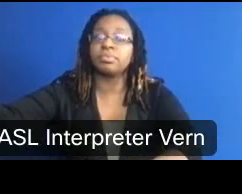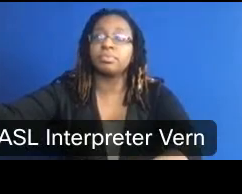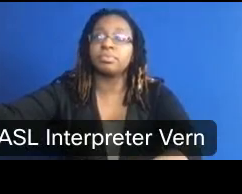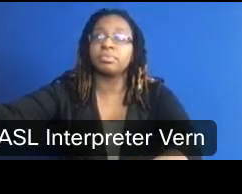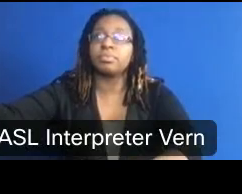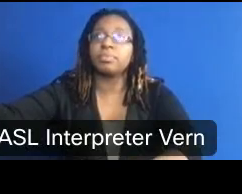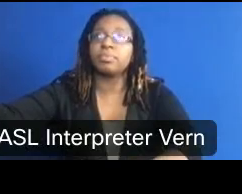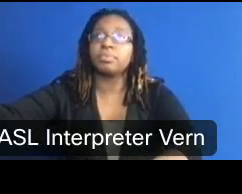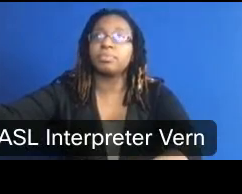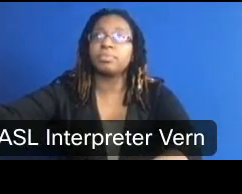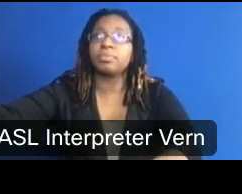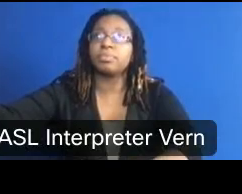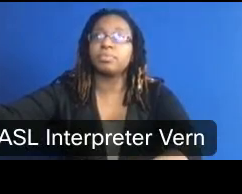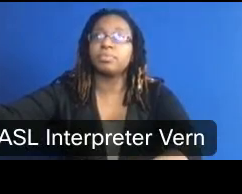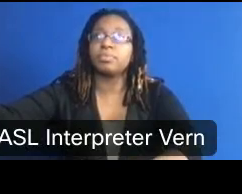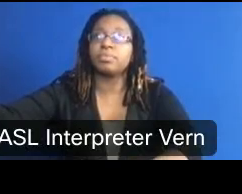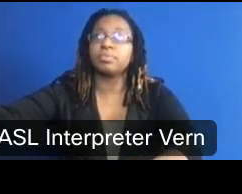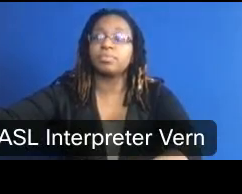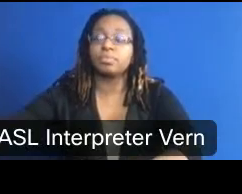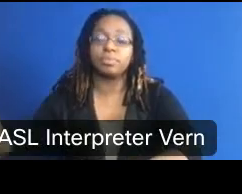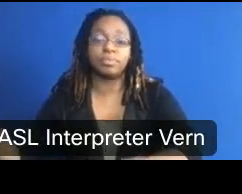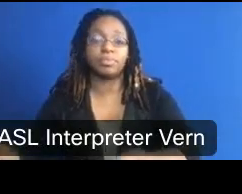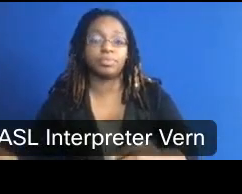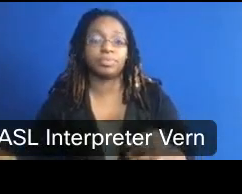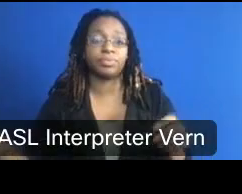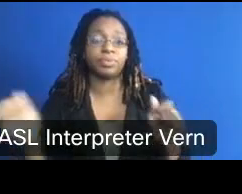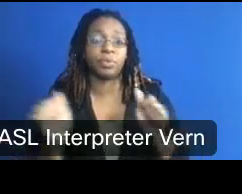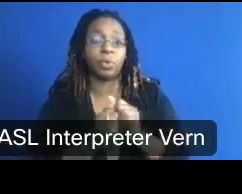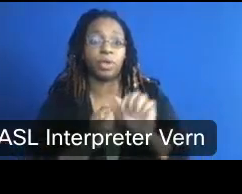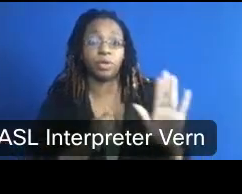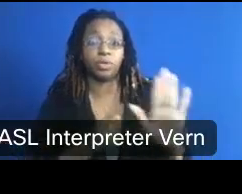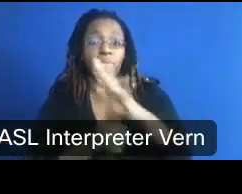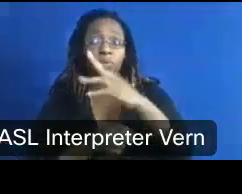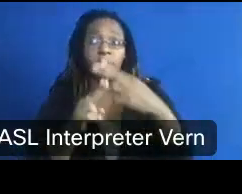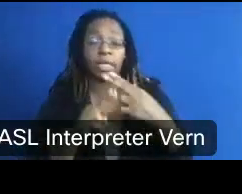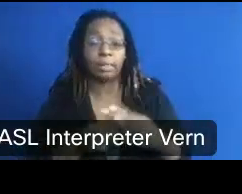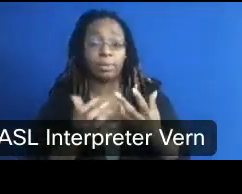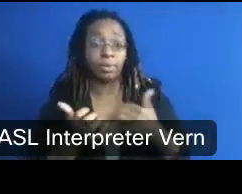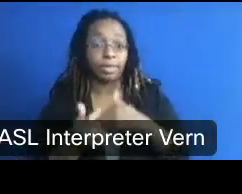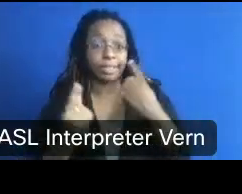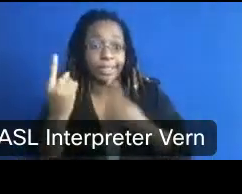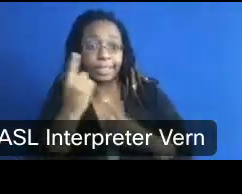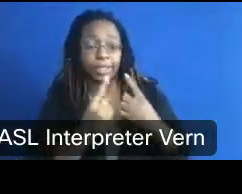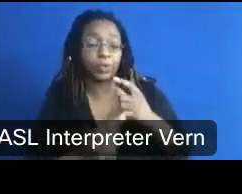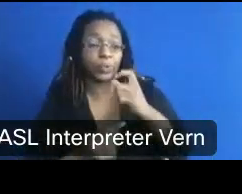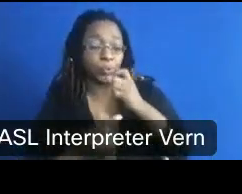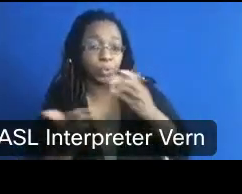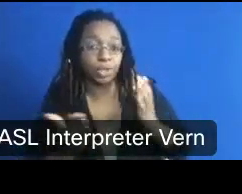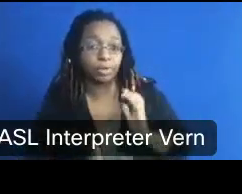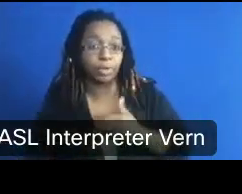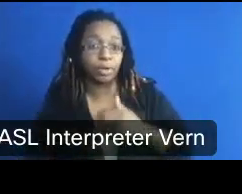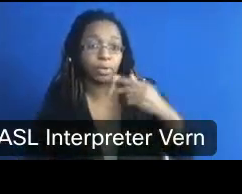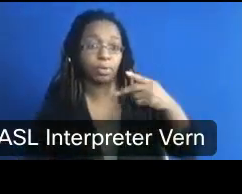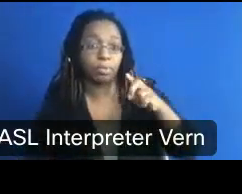And with our names, I want us to think about who is in our pod and write their